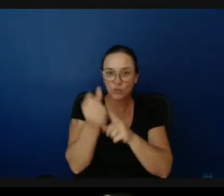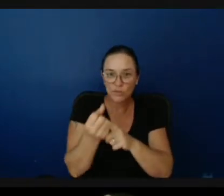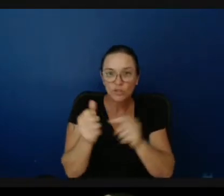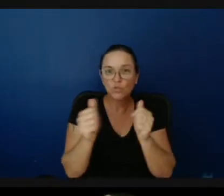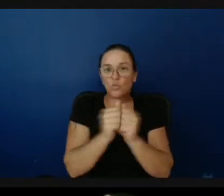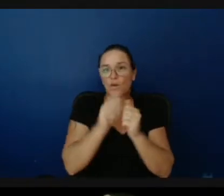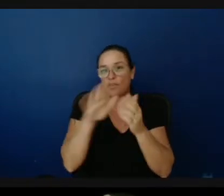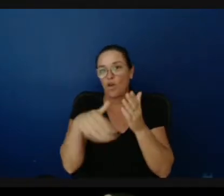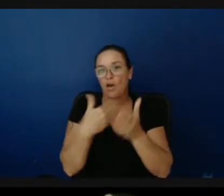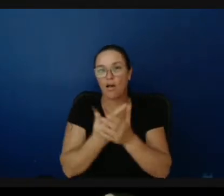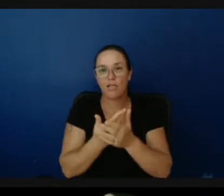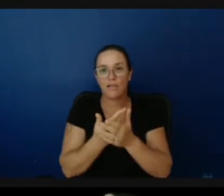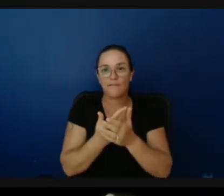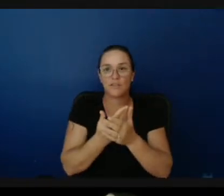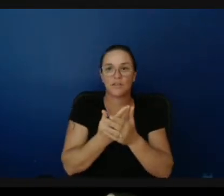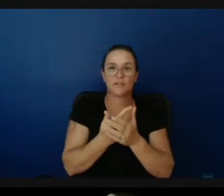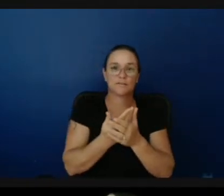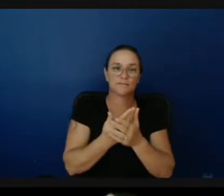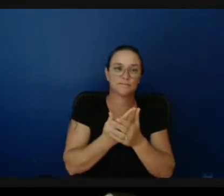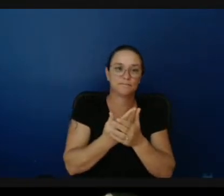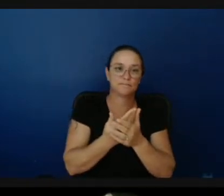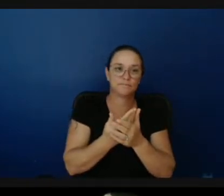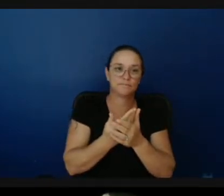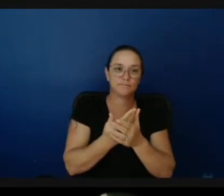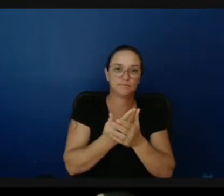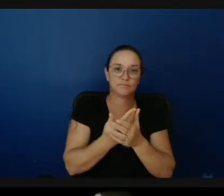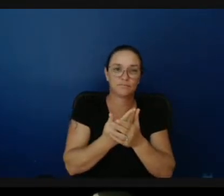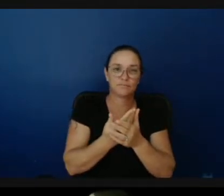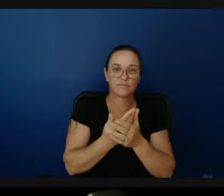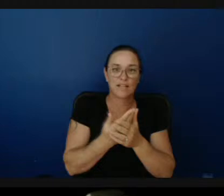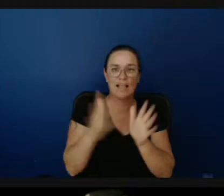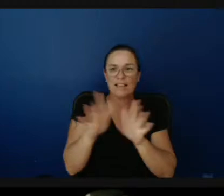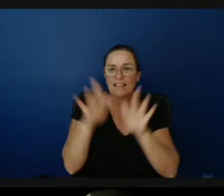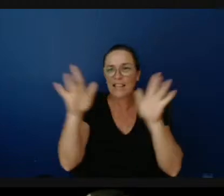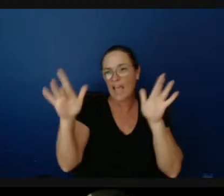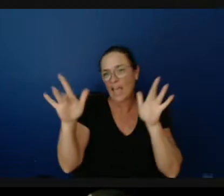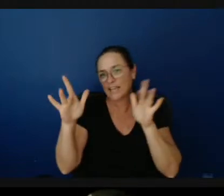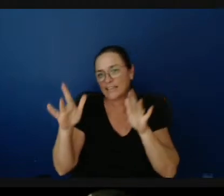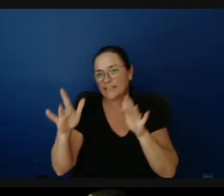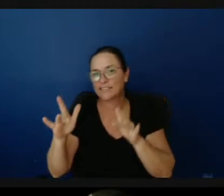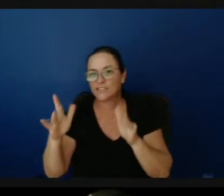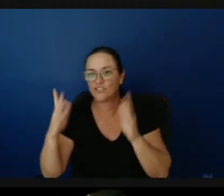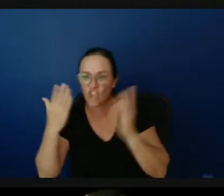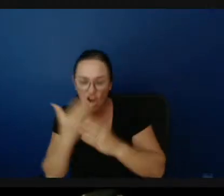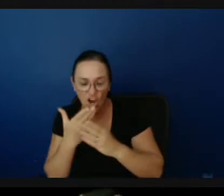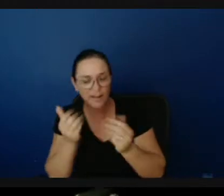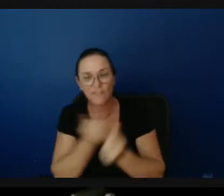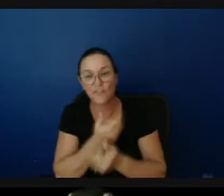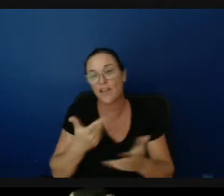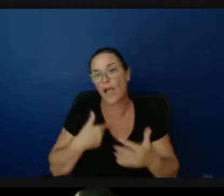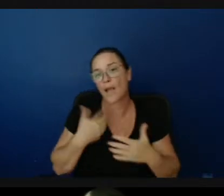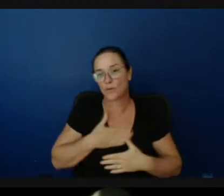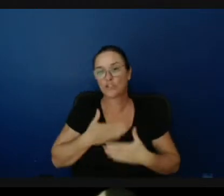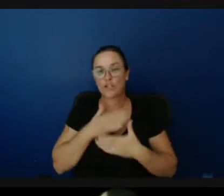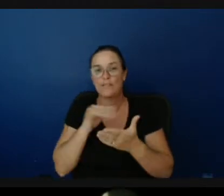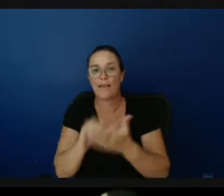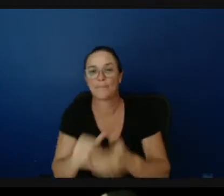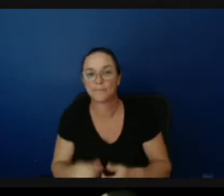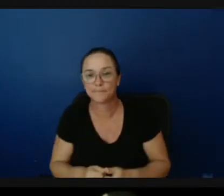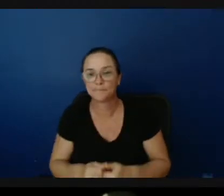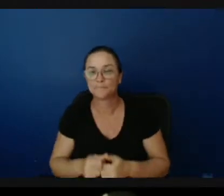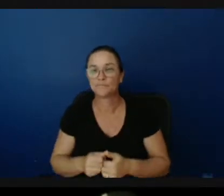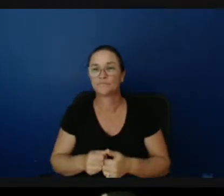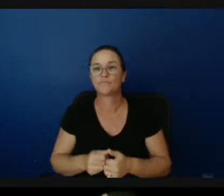all the light and the saturations and everything. So awesome. Appreciate this continued